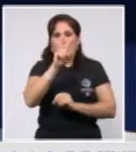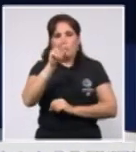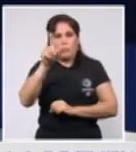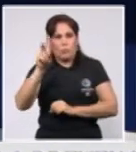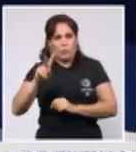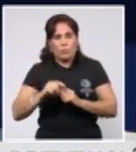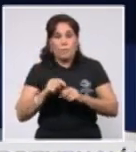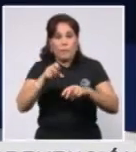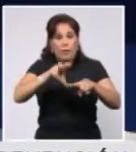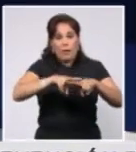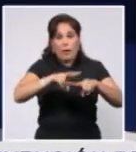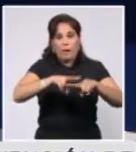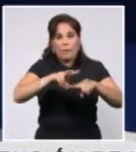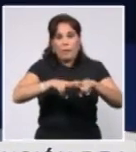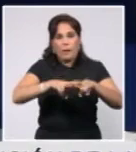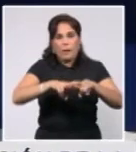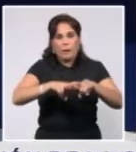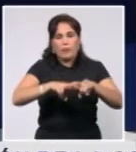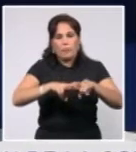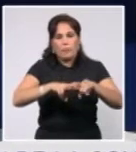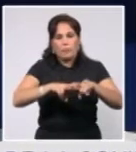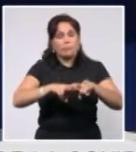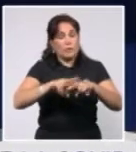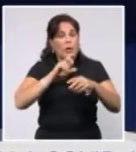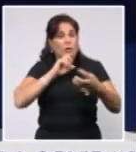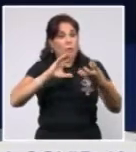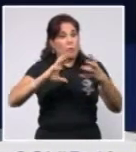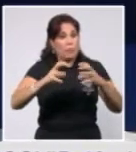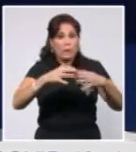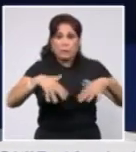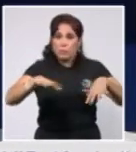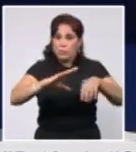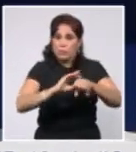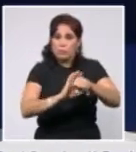Artemisa, 212, Havana,